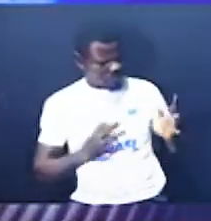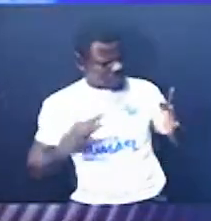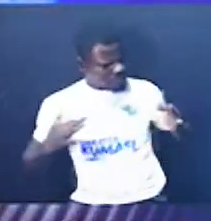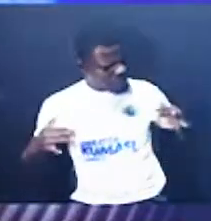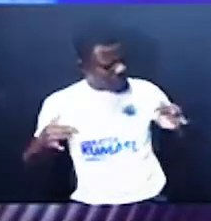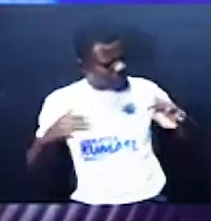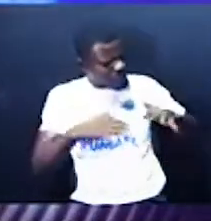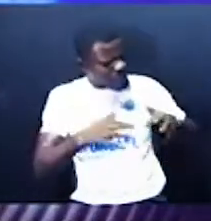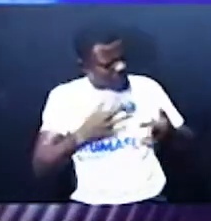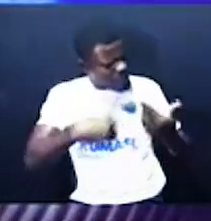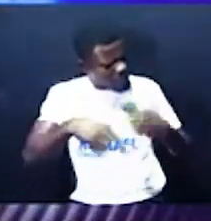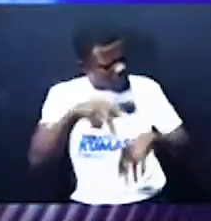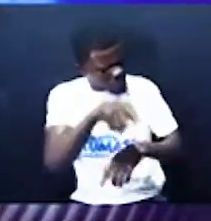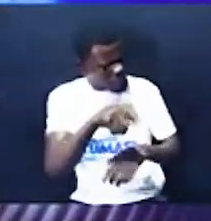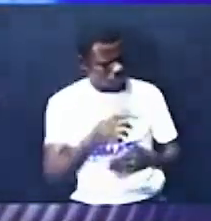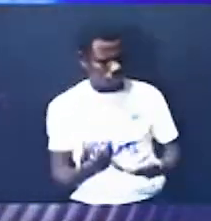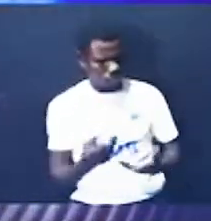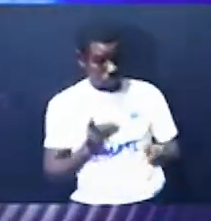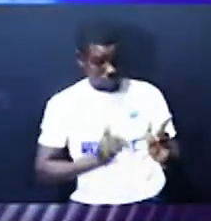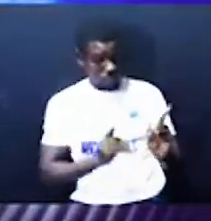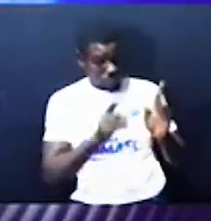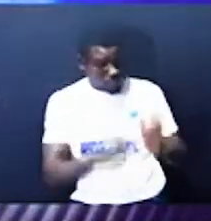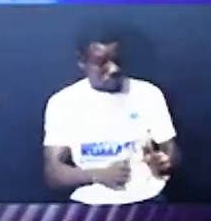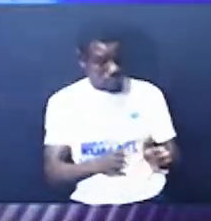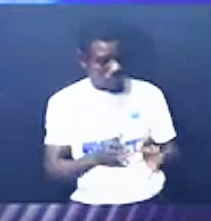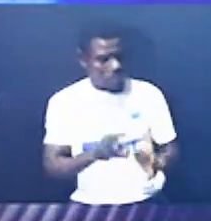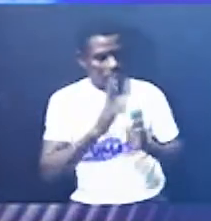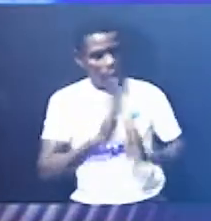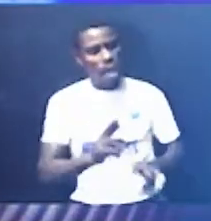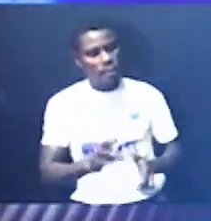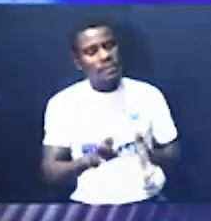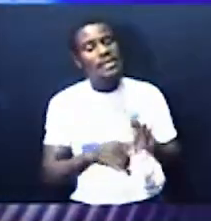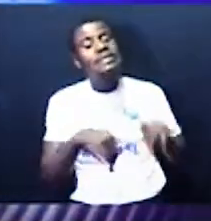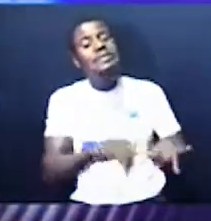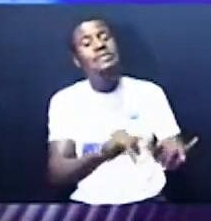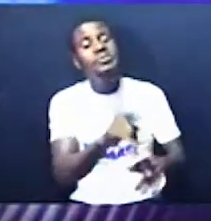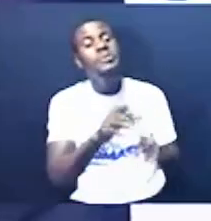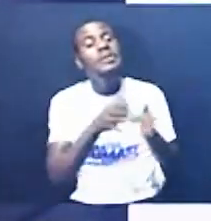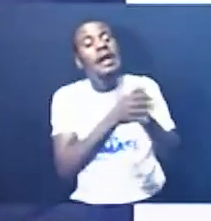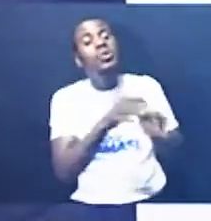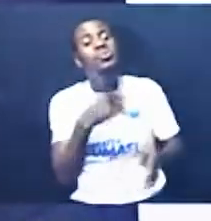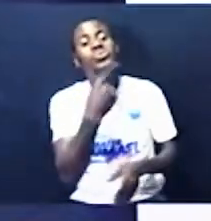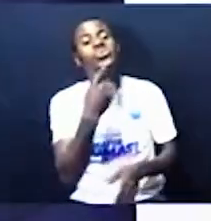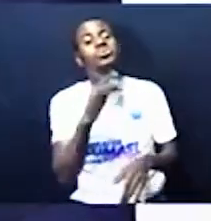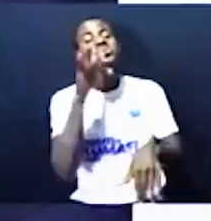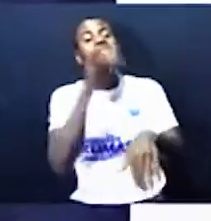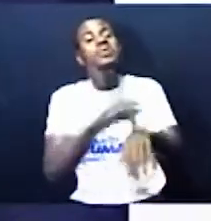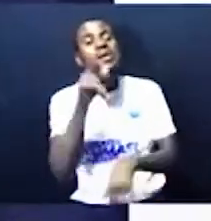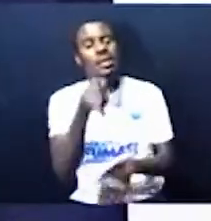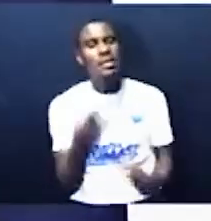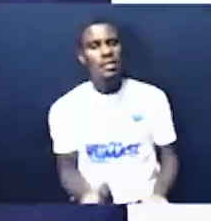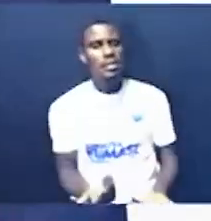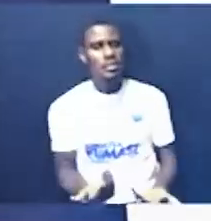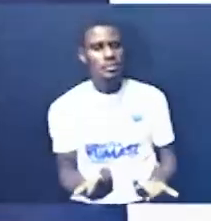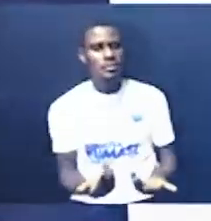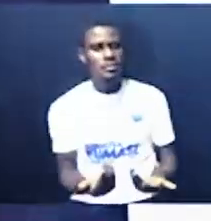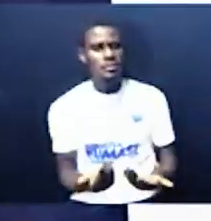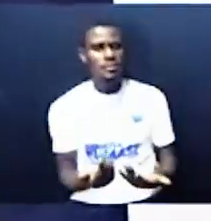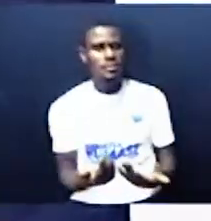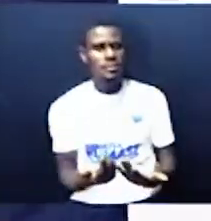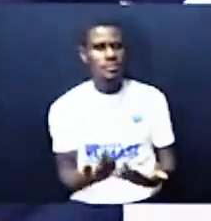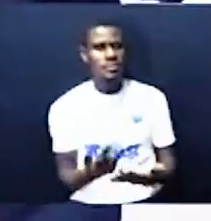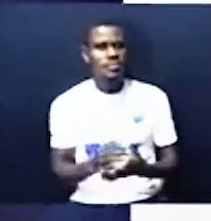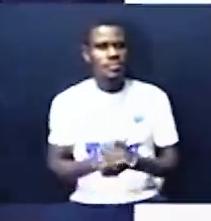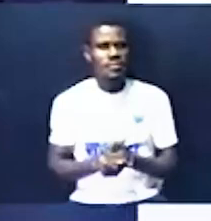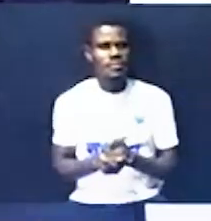disciples answered, and yet you can ask who touch me. Ana ne suan fo no se no se wan hunu se nkrofo kru